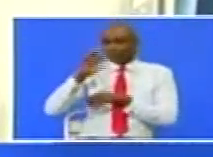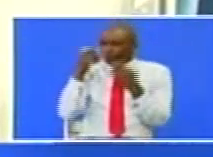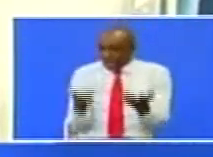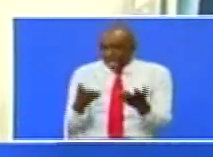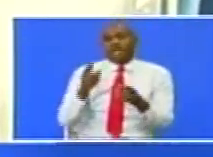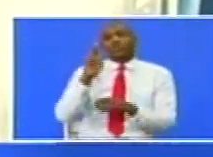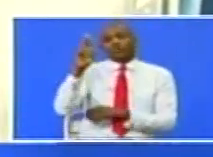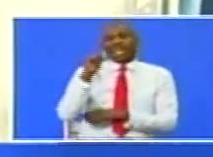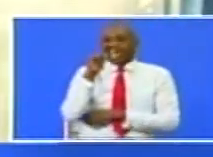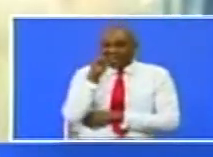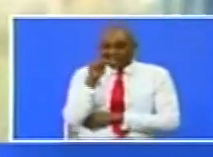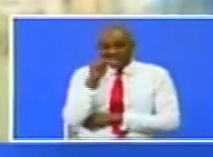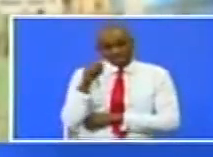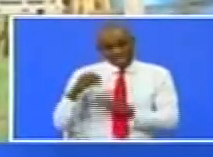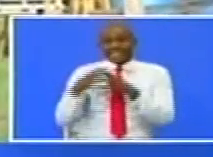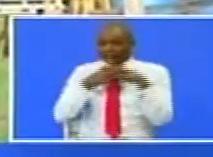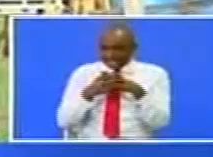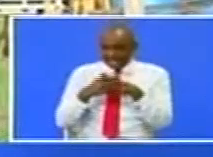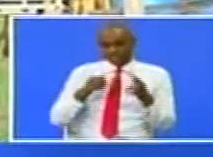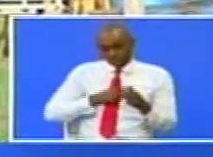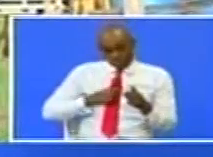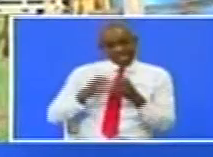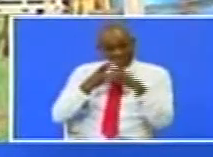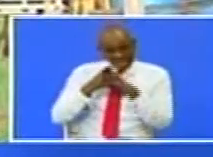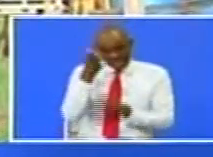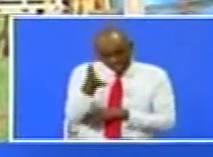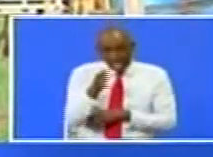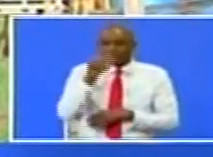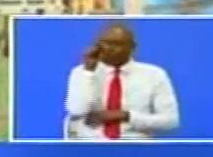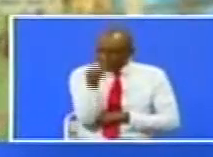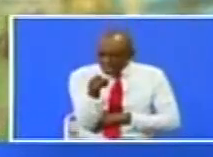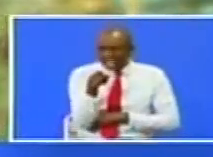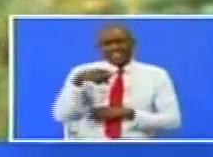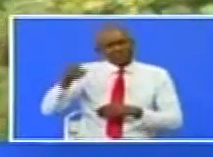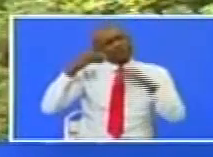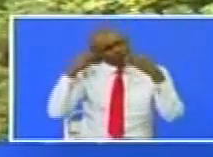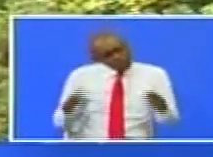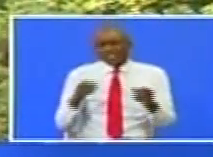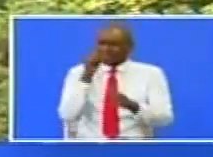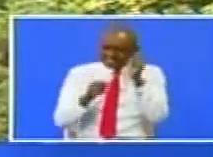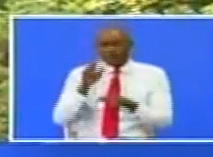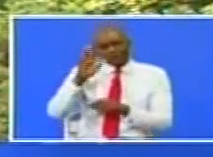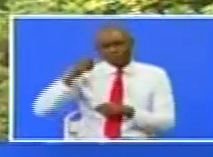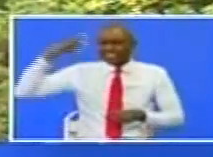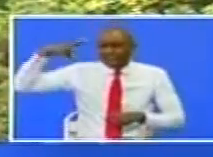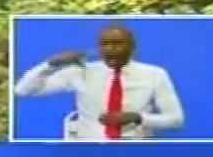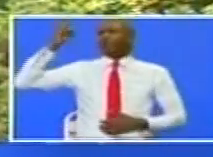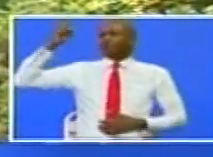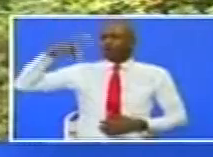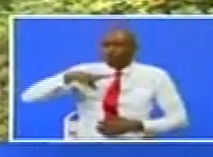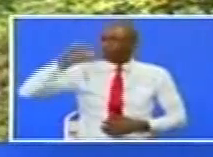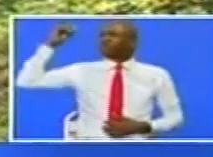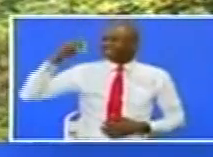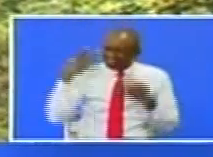the United States of America under Kirwa's request. After years of losing his milk due to unreliable electricity